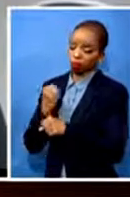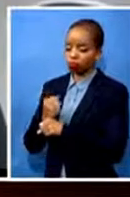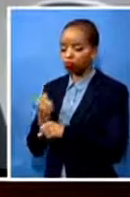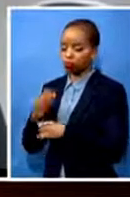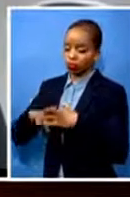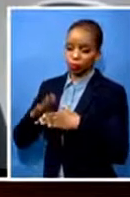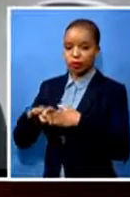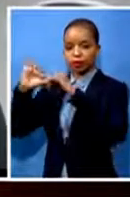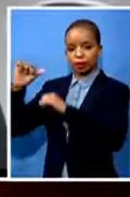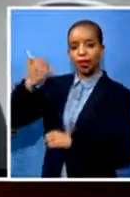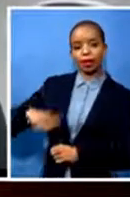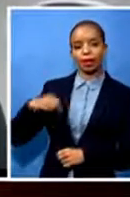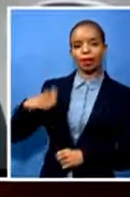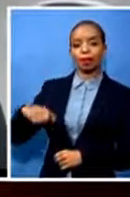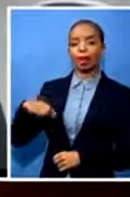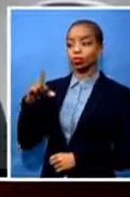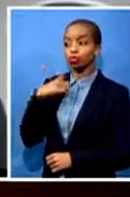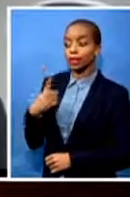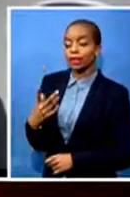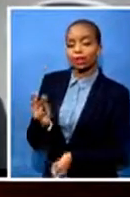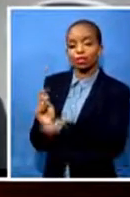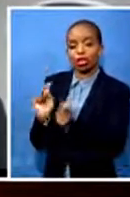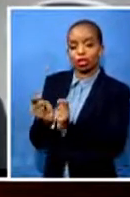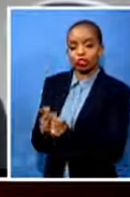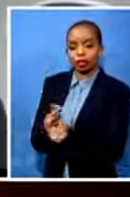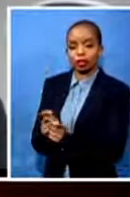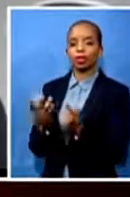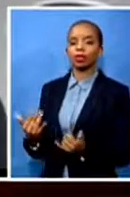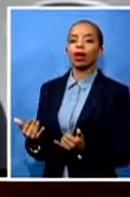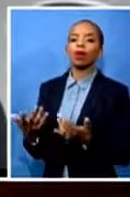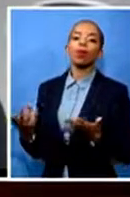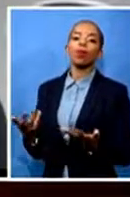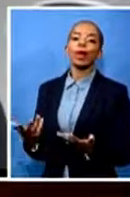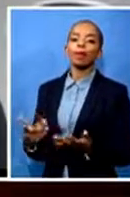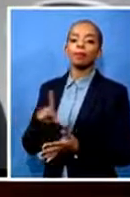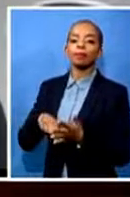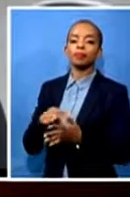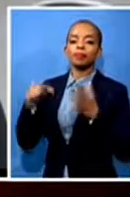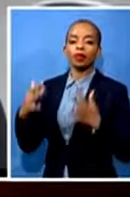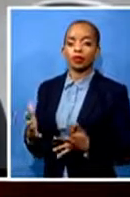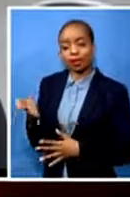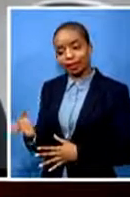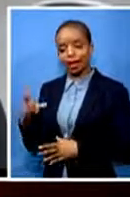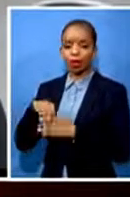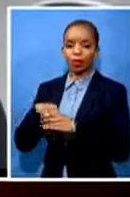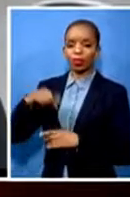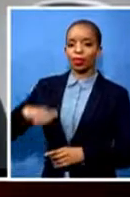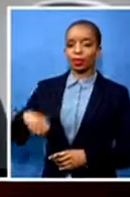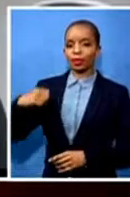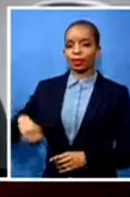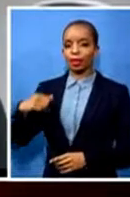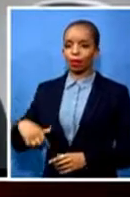voters within municipalities and the changes in the number of councillors for a particular municipality. But what goes